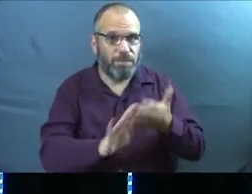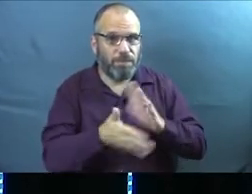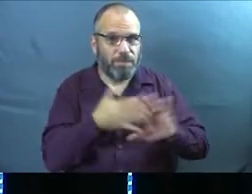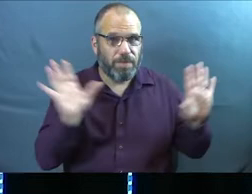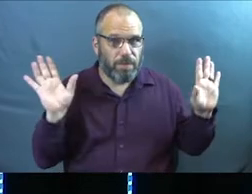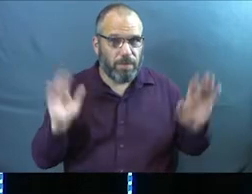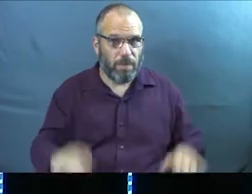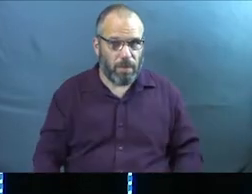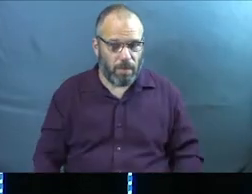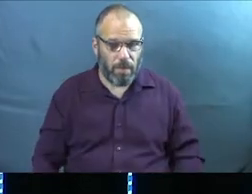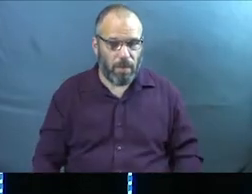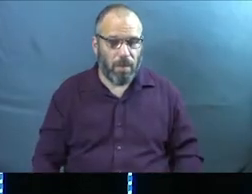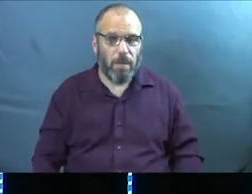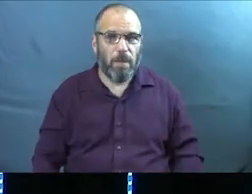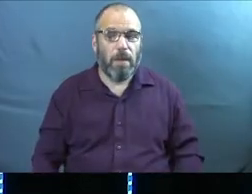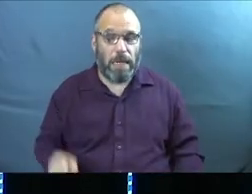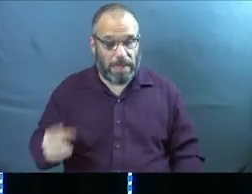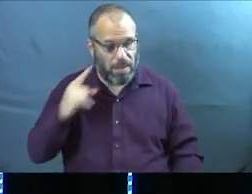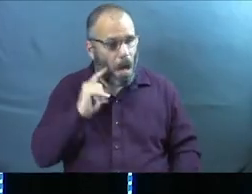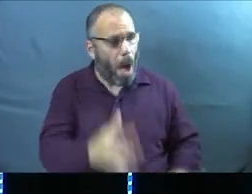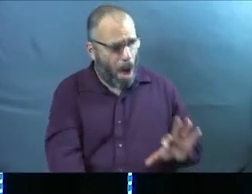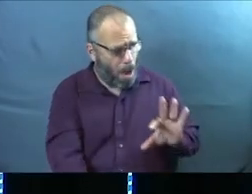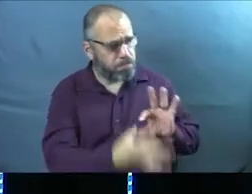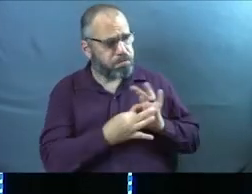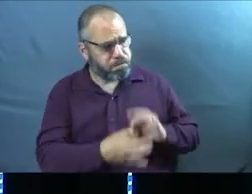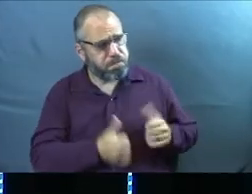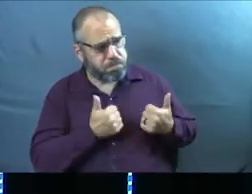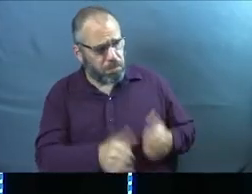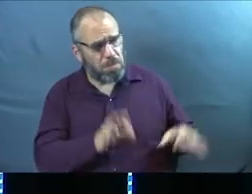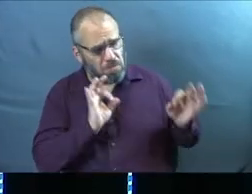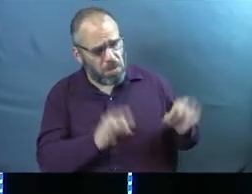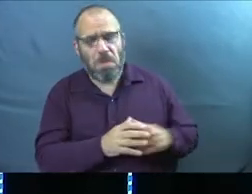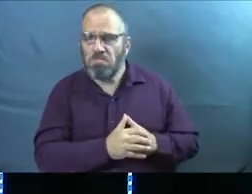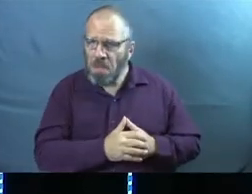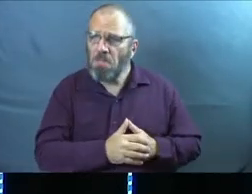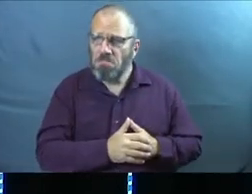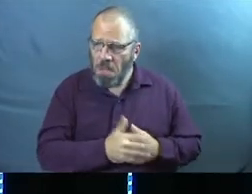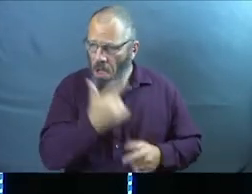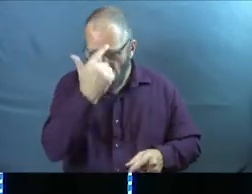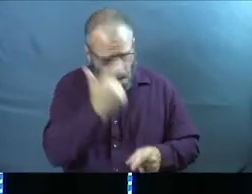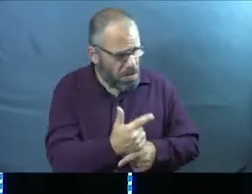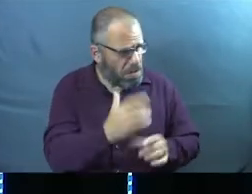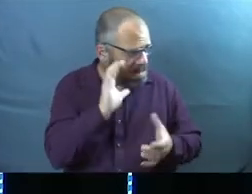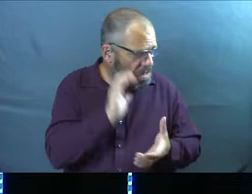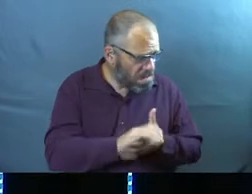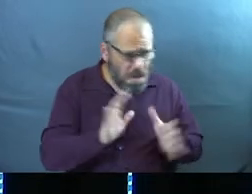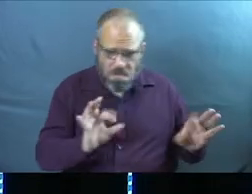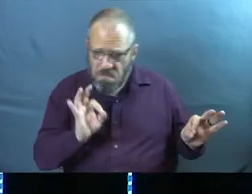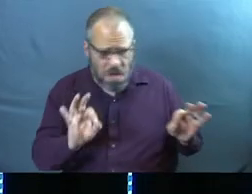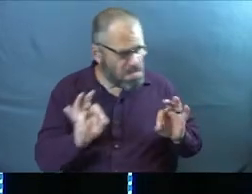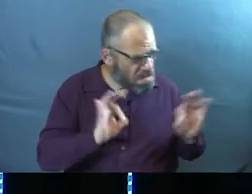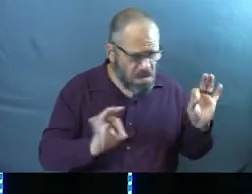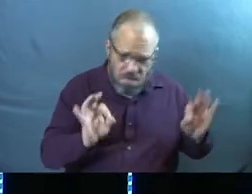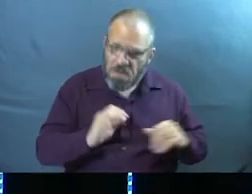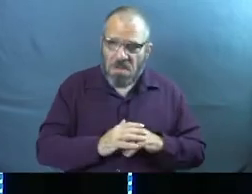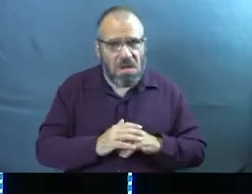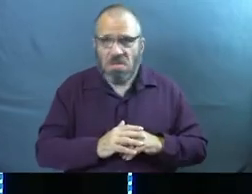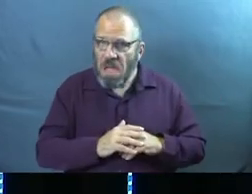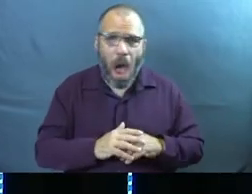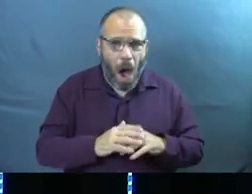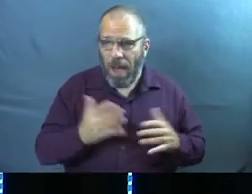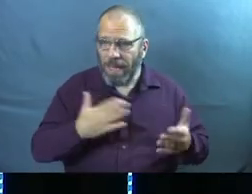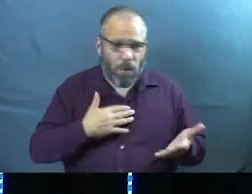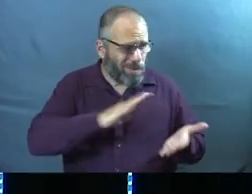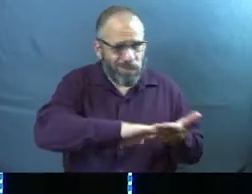And he thought they were reconciled. He thought they were okay. He thought they believed him. He thought, you know, when they were getting together and they were